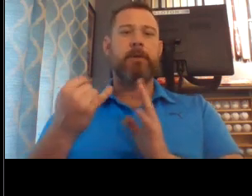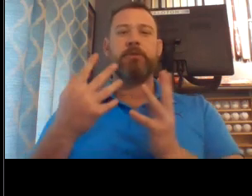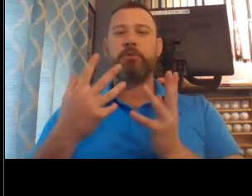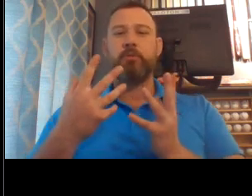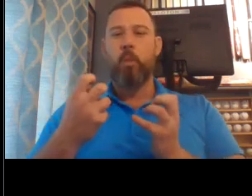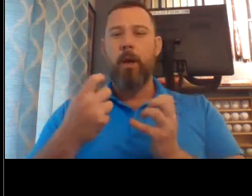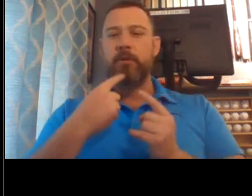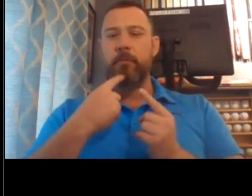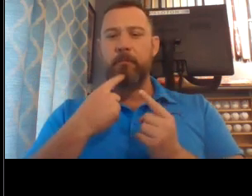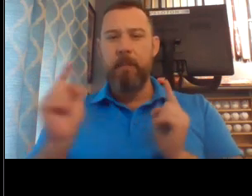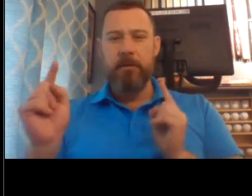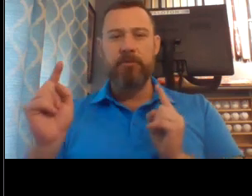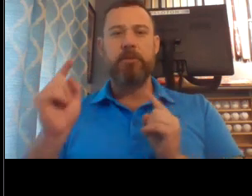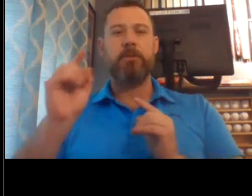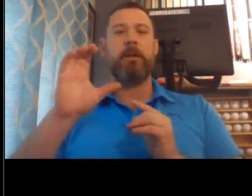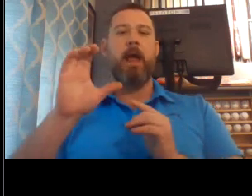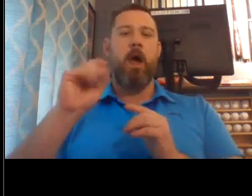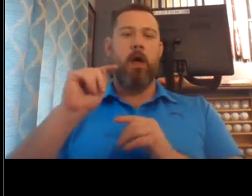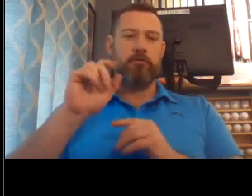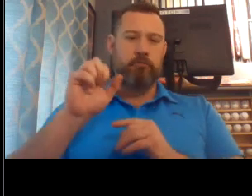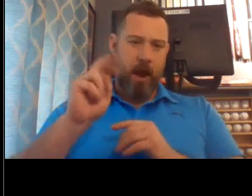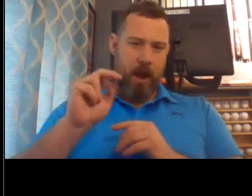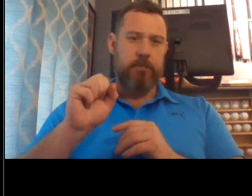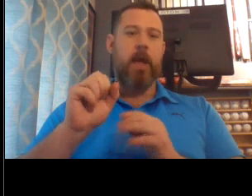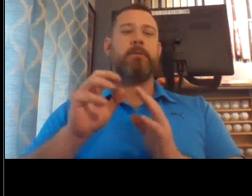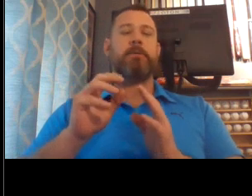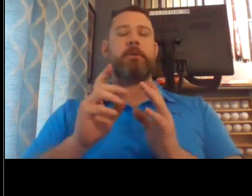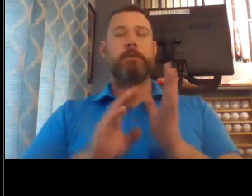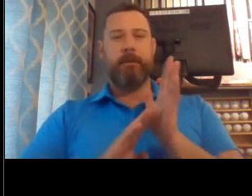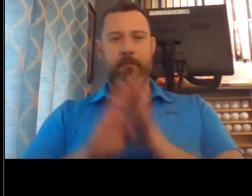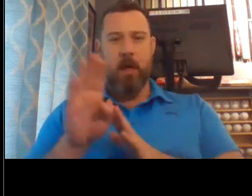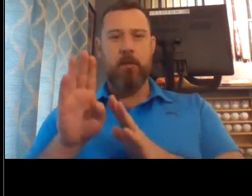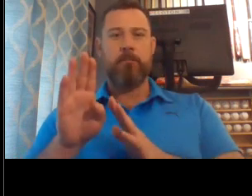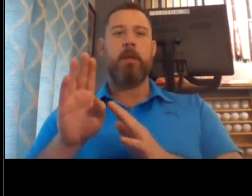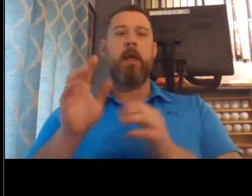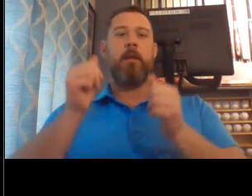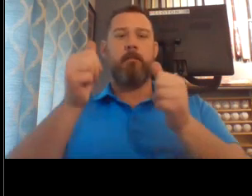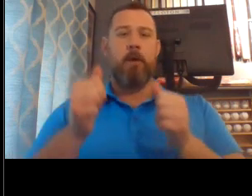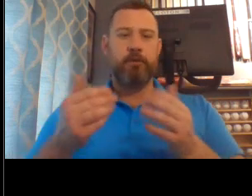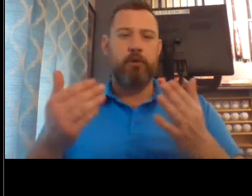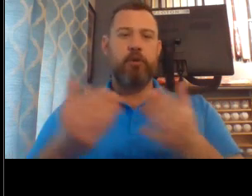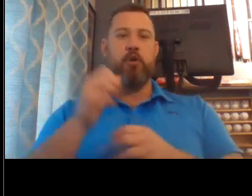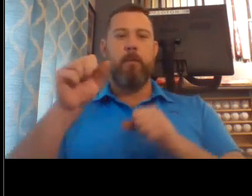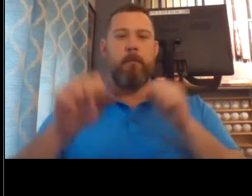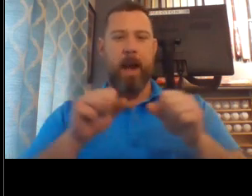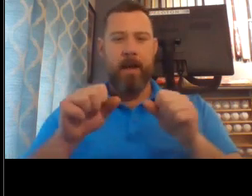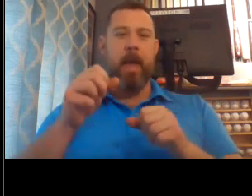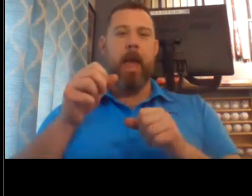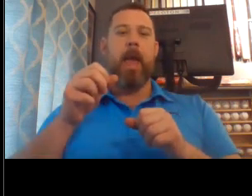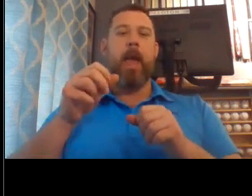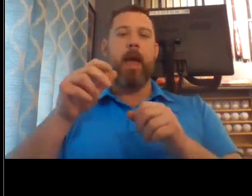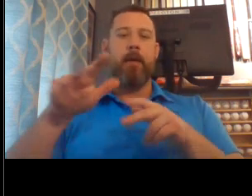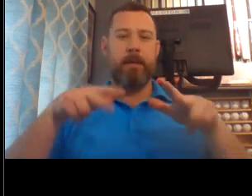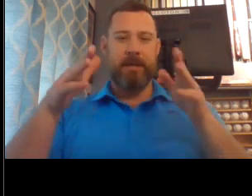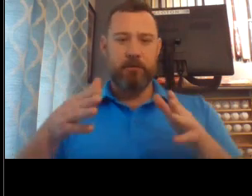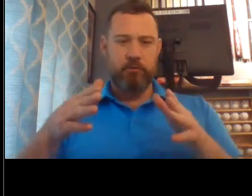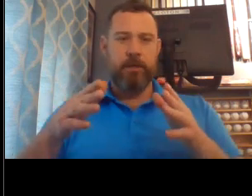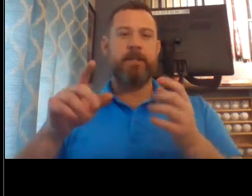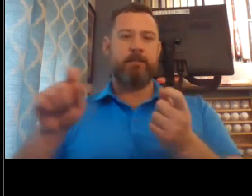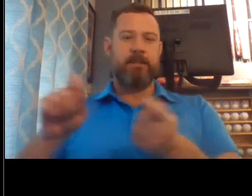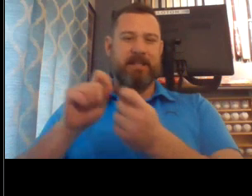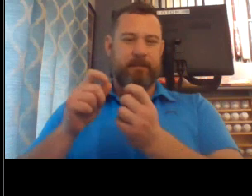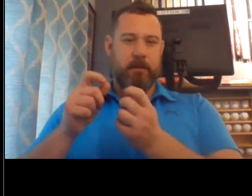mention that Caltrans has developed and posted a new bike and ped specification that will assist and